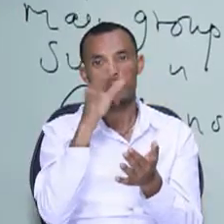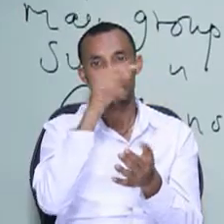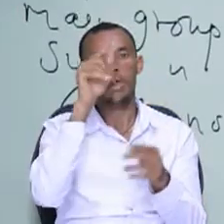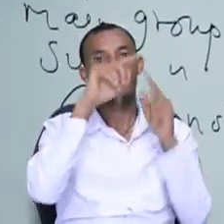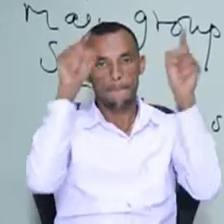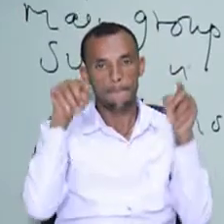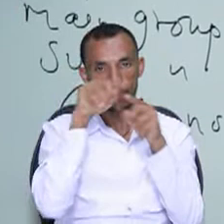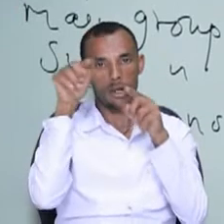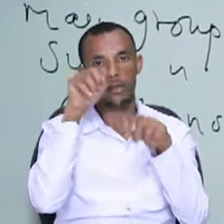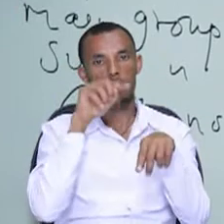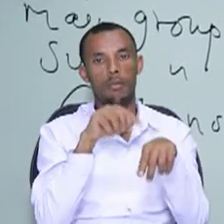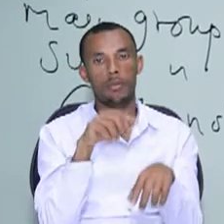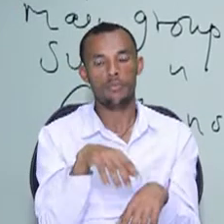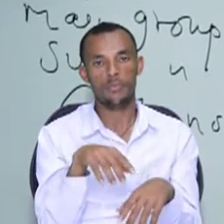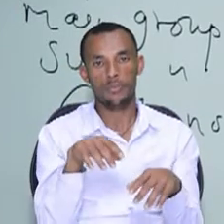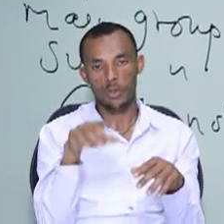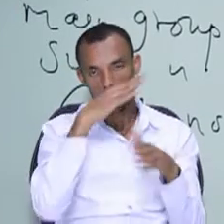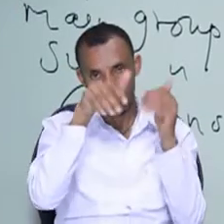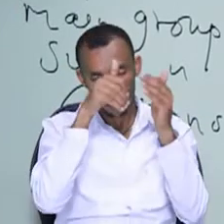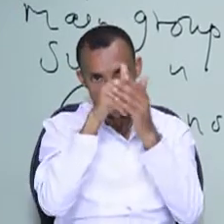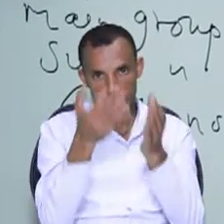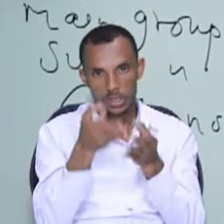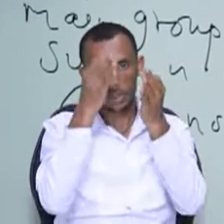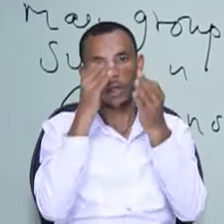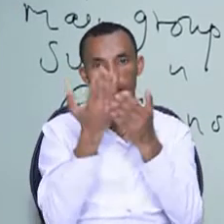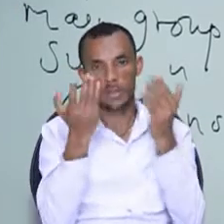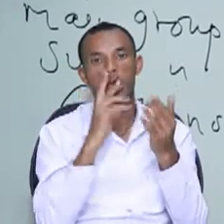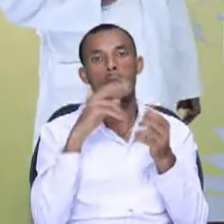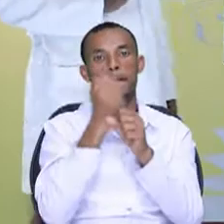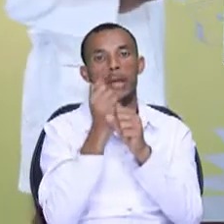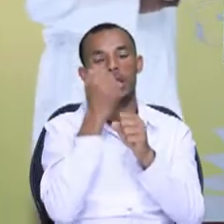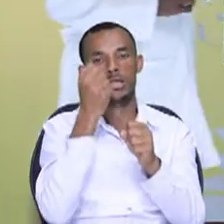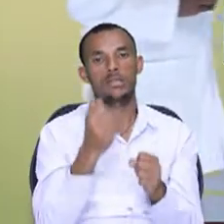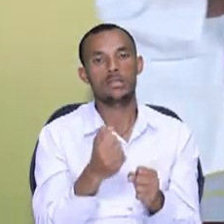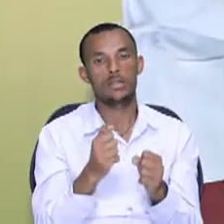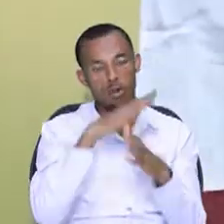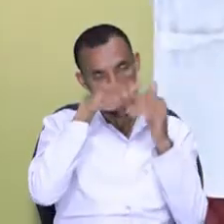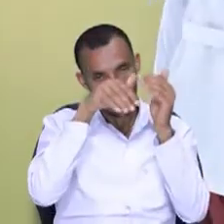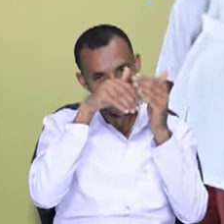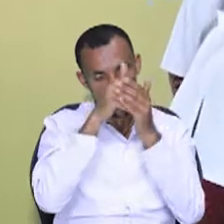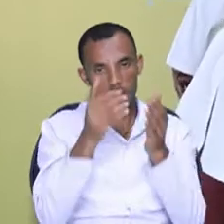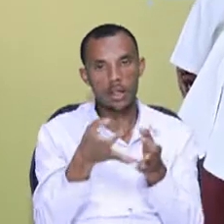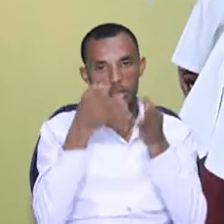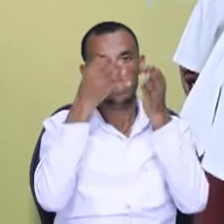the periodic table. All transition elements are metals. All transition elements